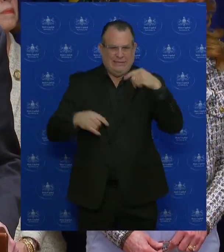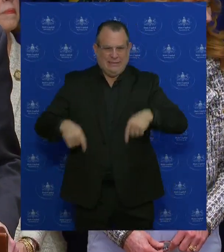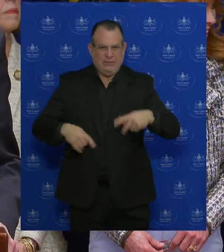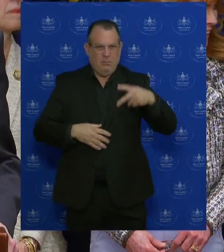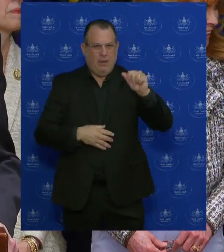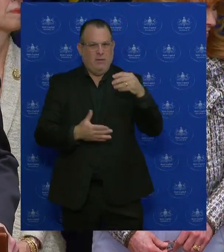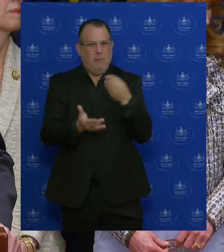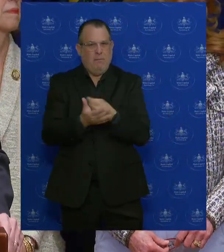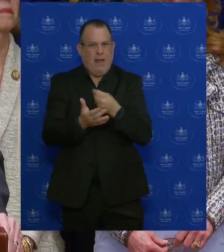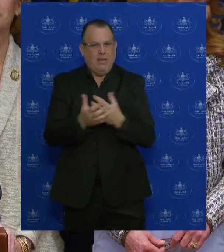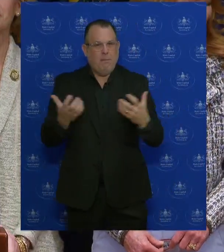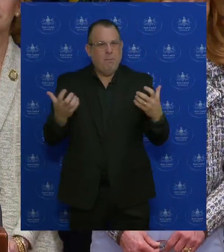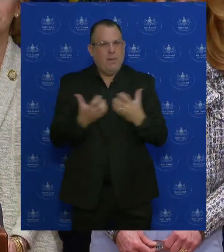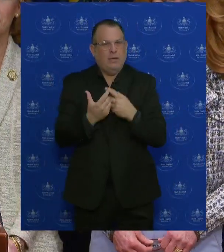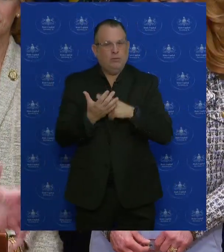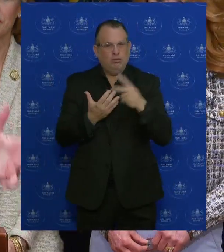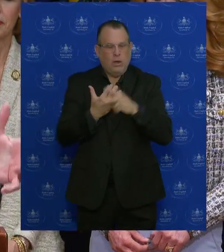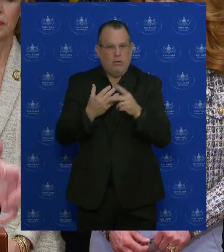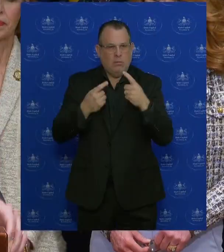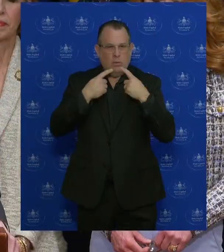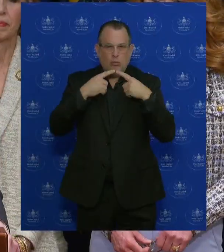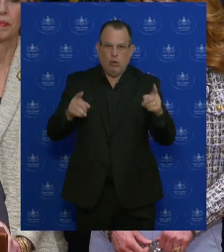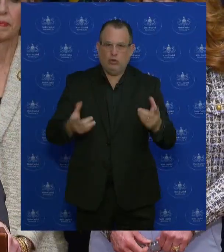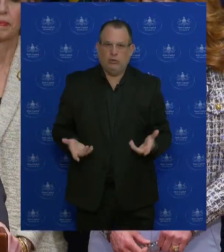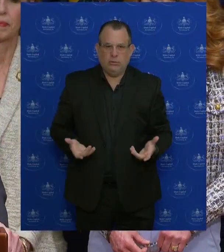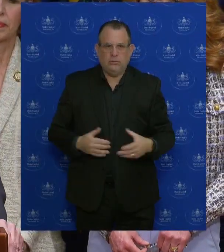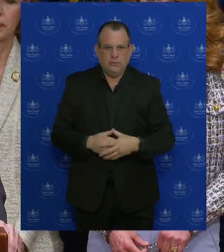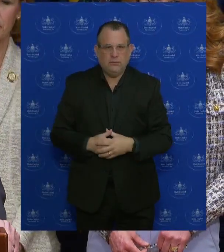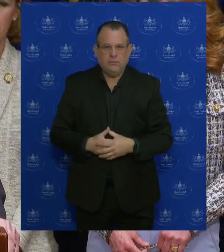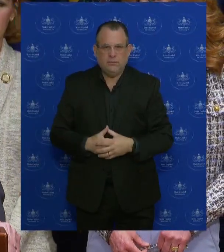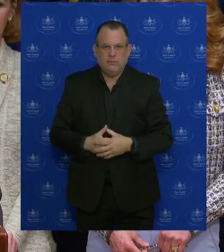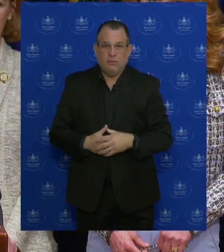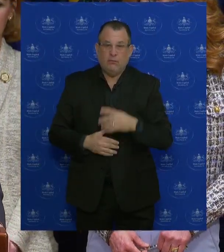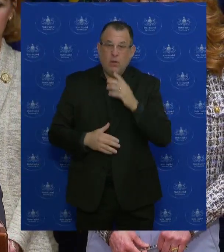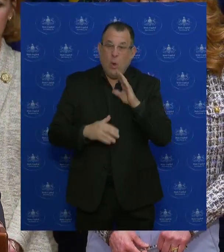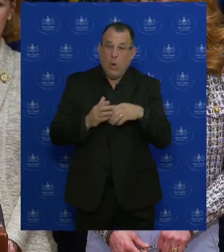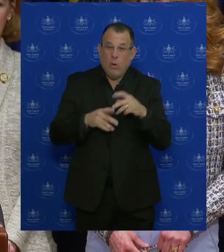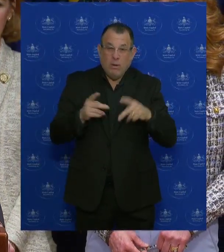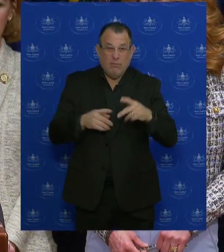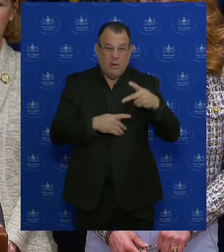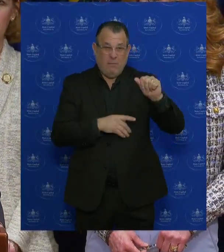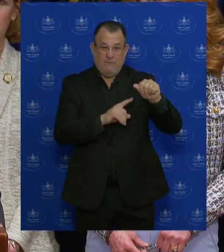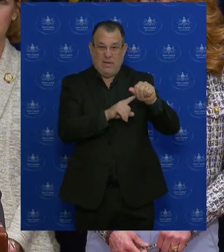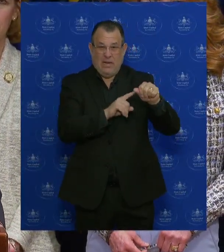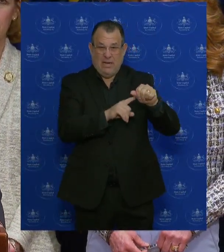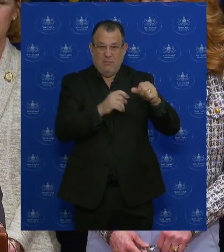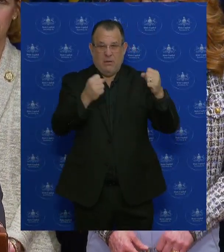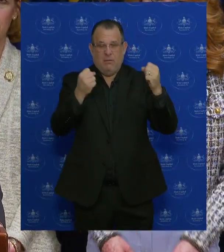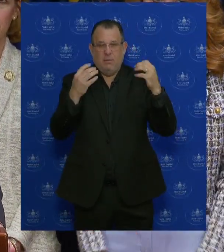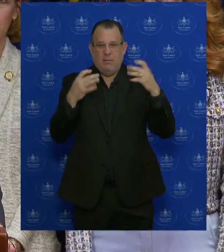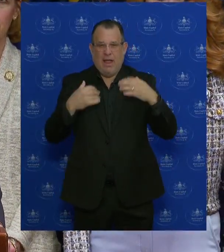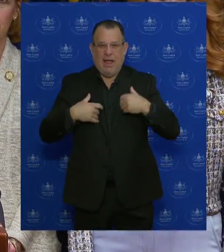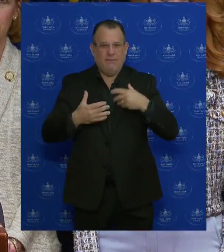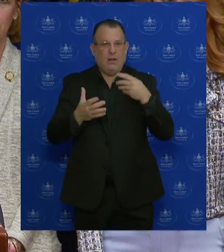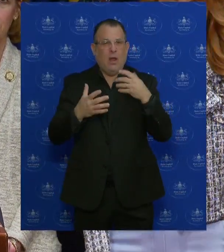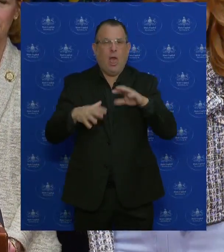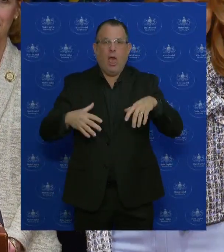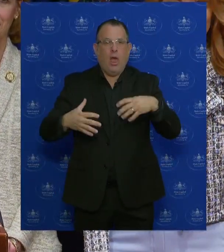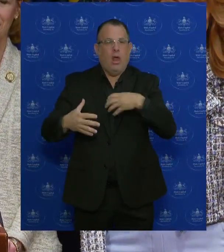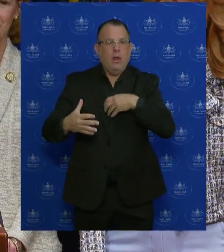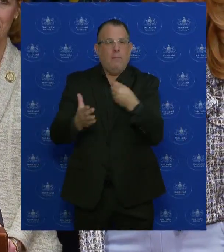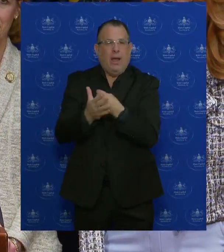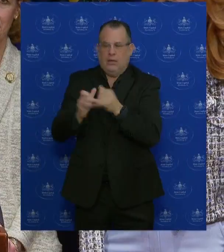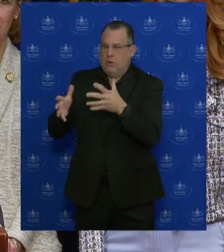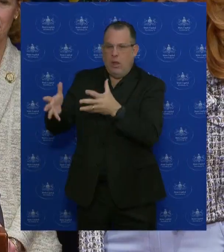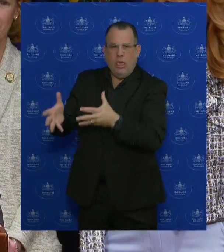program. Virtually every Pennsylvanian either has unclaimed property sitting at Treasury or knows someone